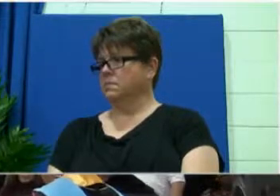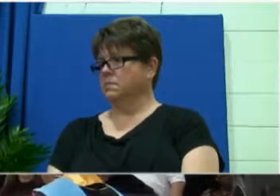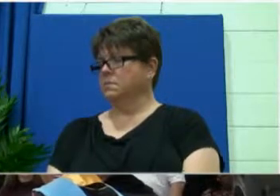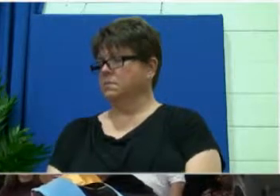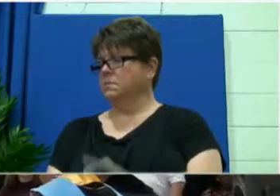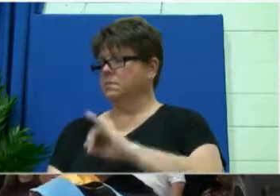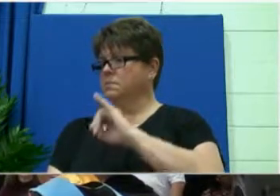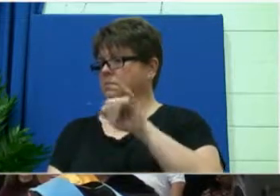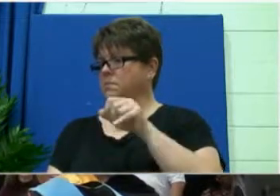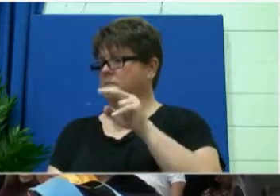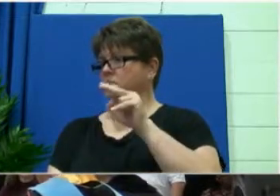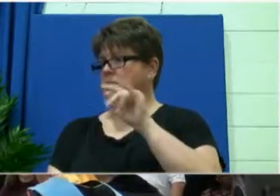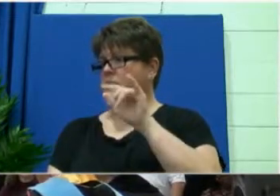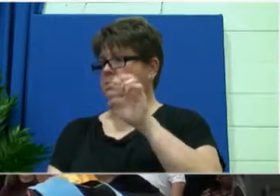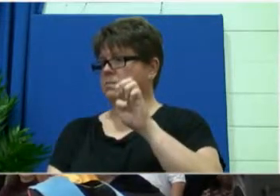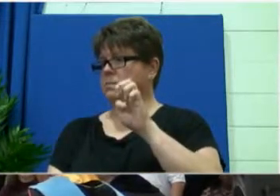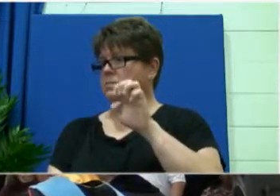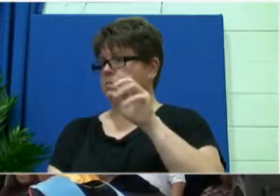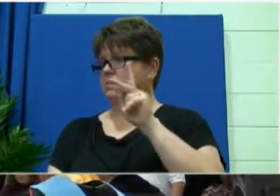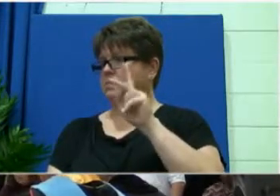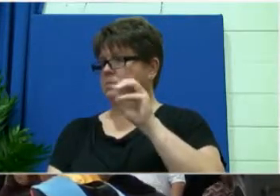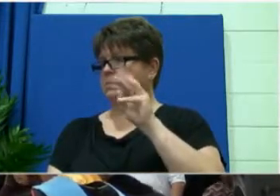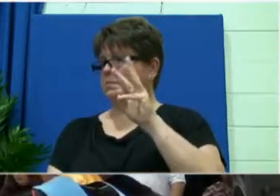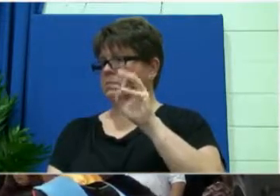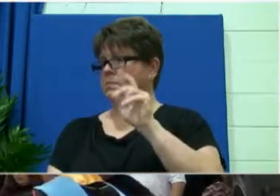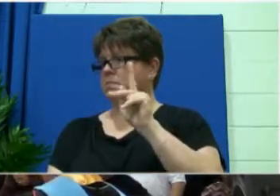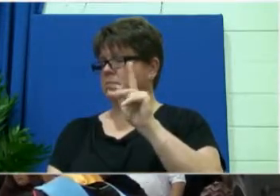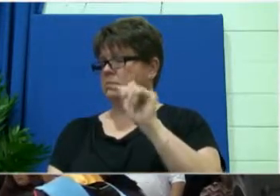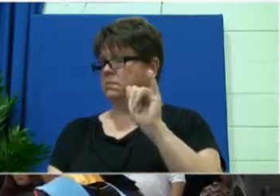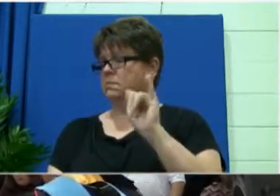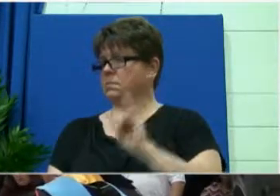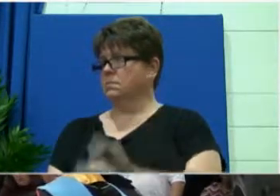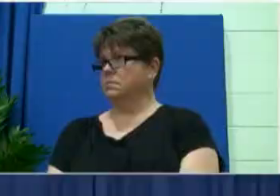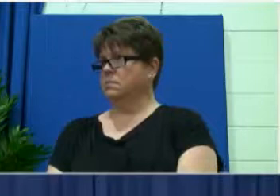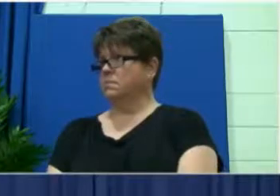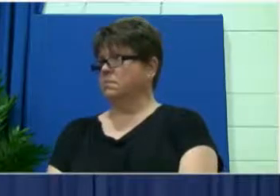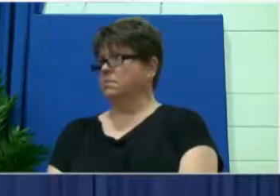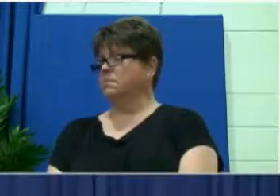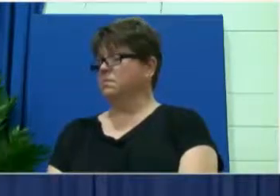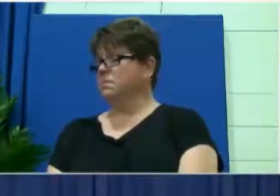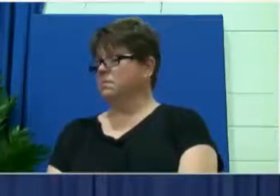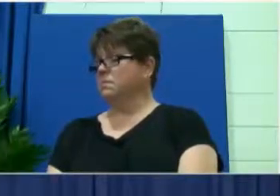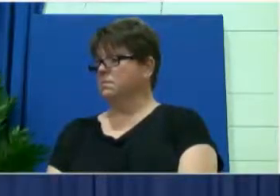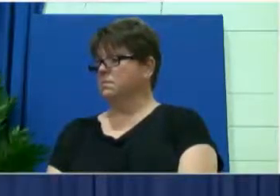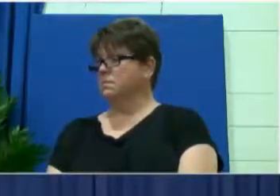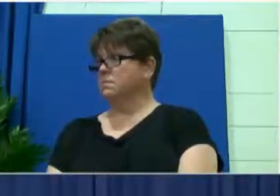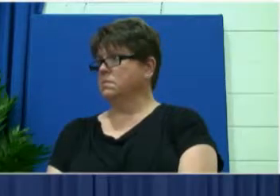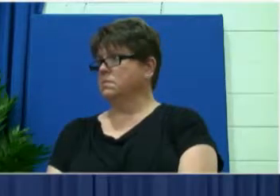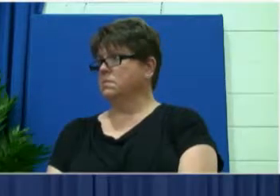Janine Marie Kowalski, Associate in Applied Science, Physical Therapy Assistant.